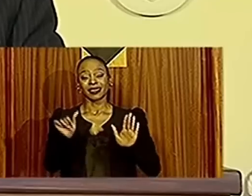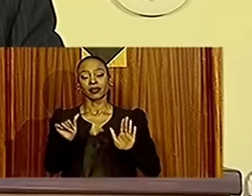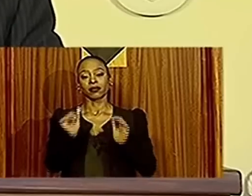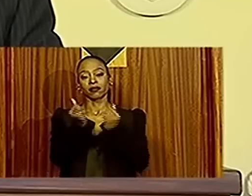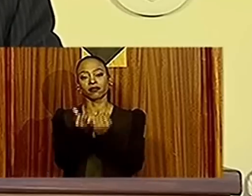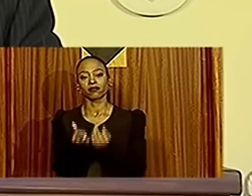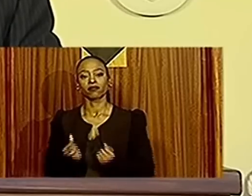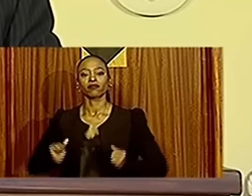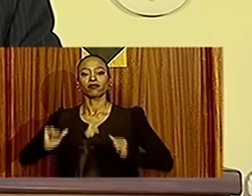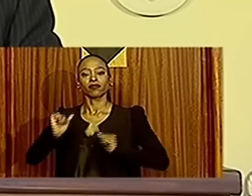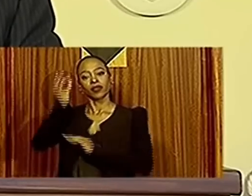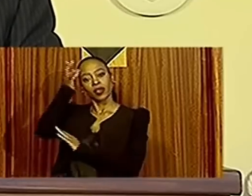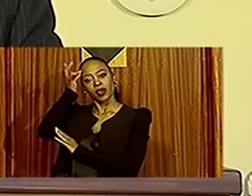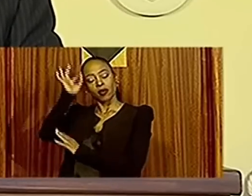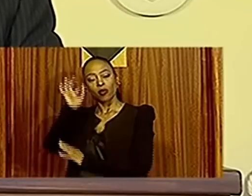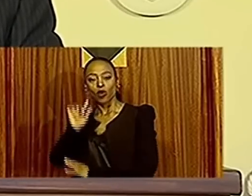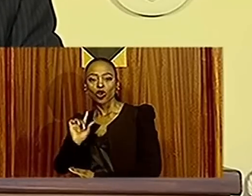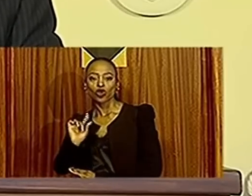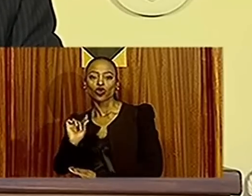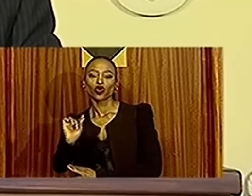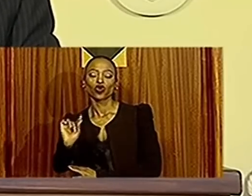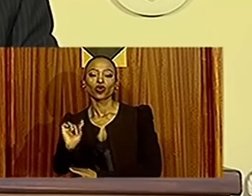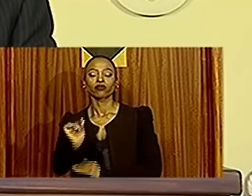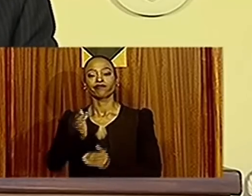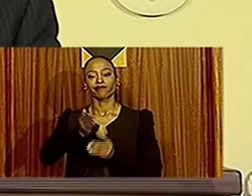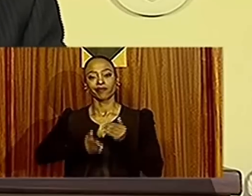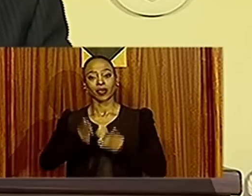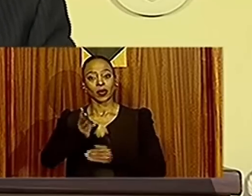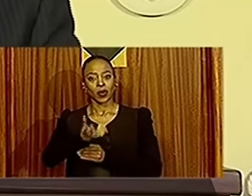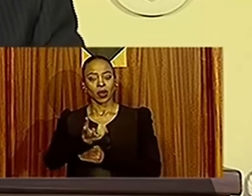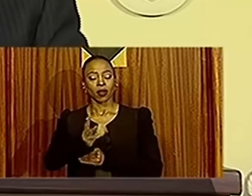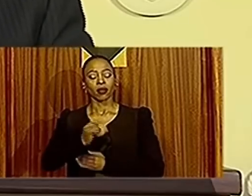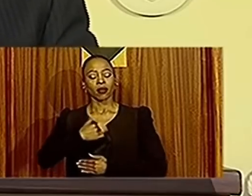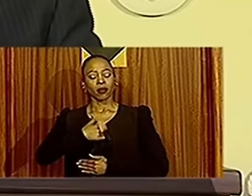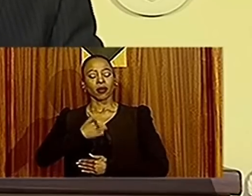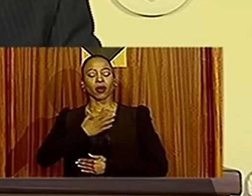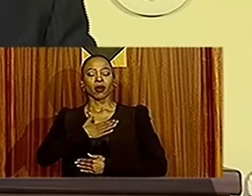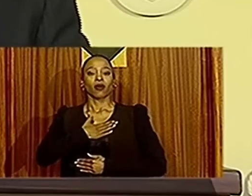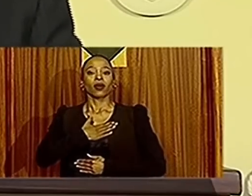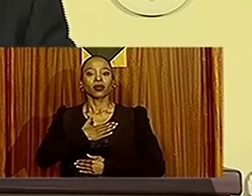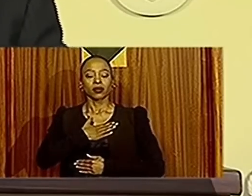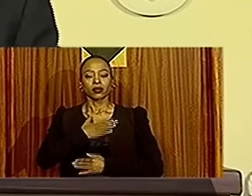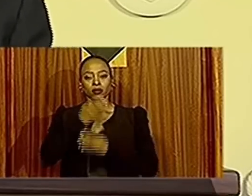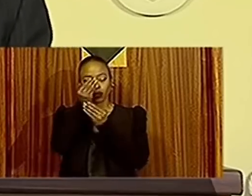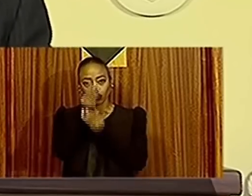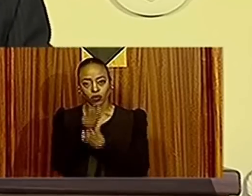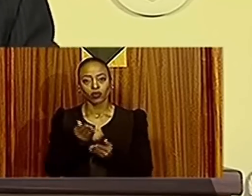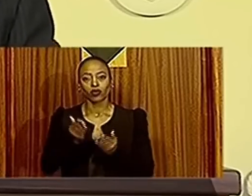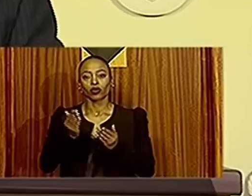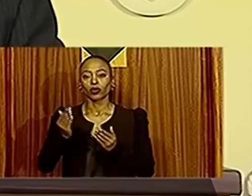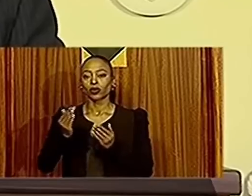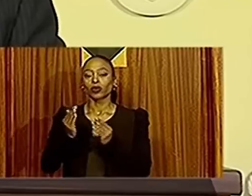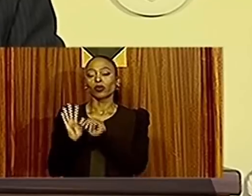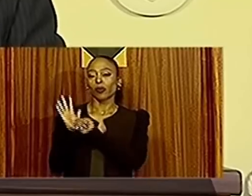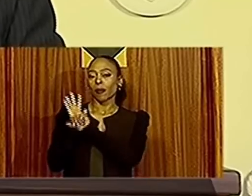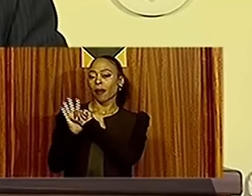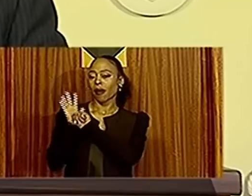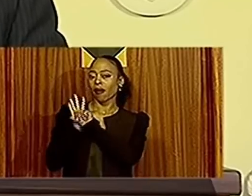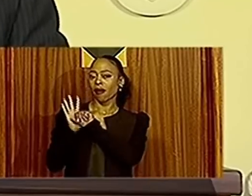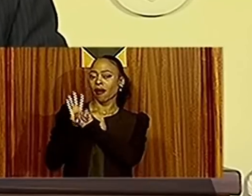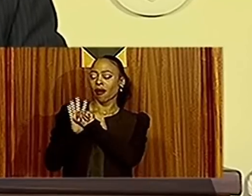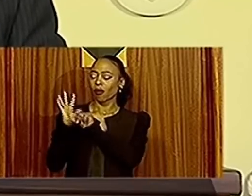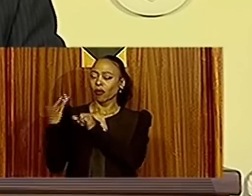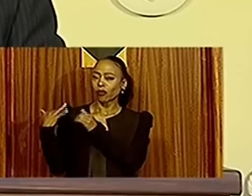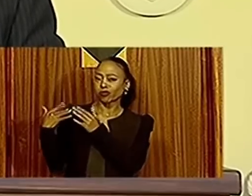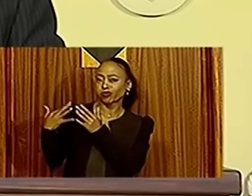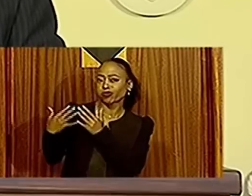administration draws to a close. I wish to speak to you about the path we have traveled together over